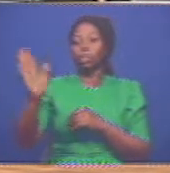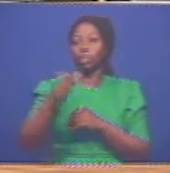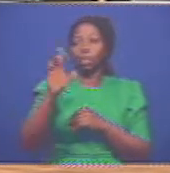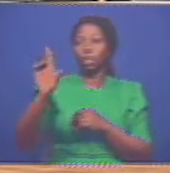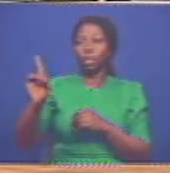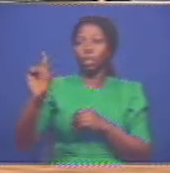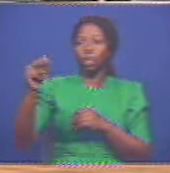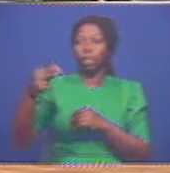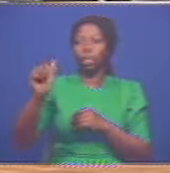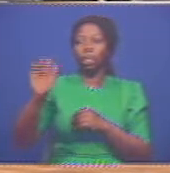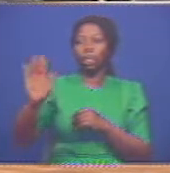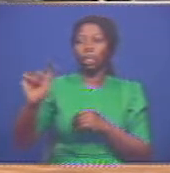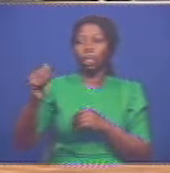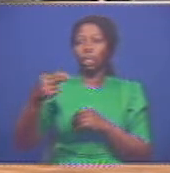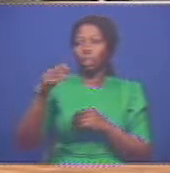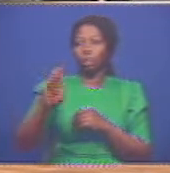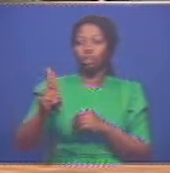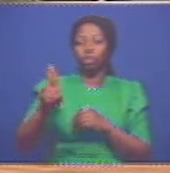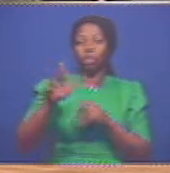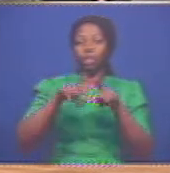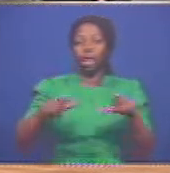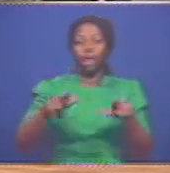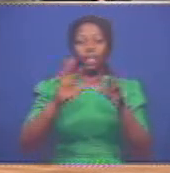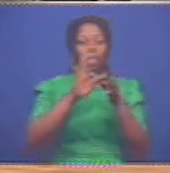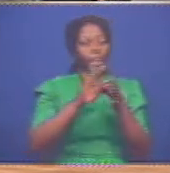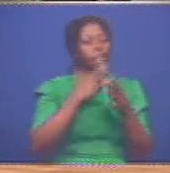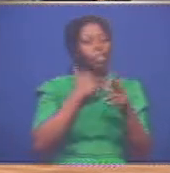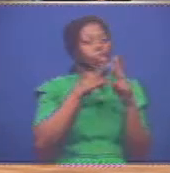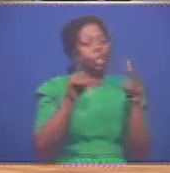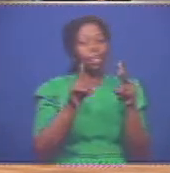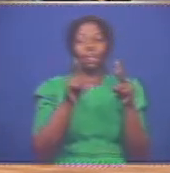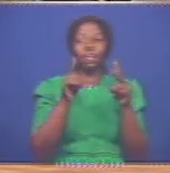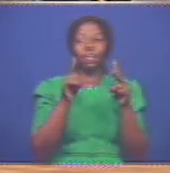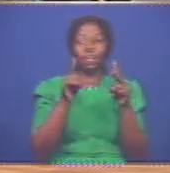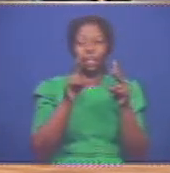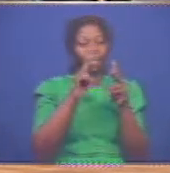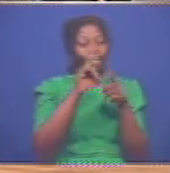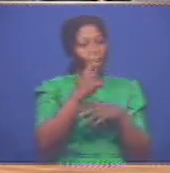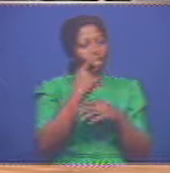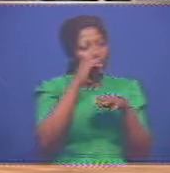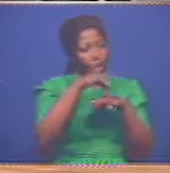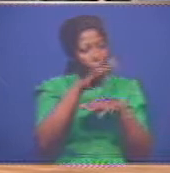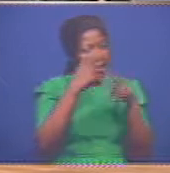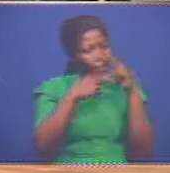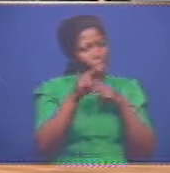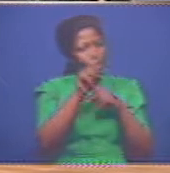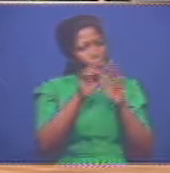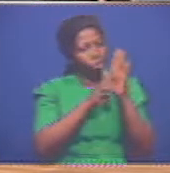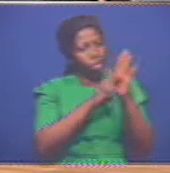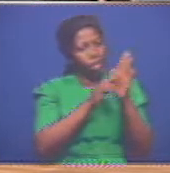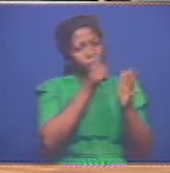Limited, Land Limited. Kamau, asante sana for joining us here. Thank you. I want to start, first of all, on your views. I mean, you represent the private